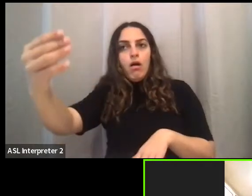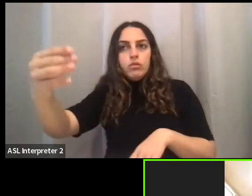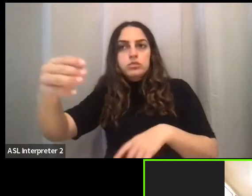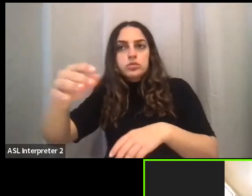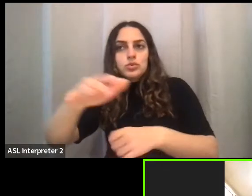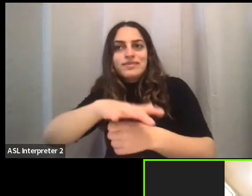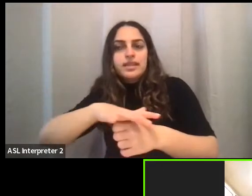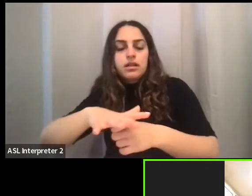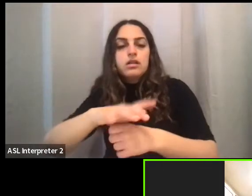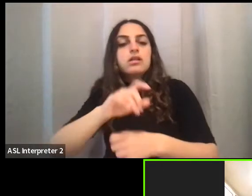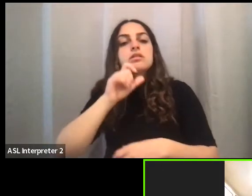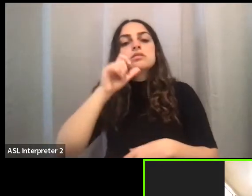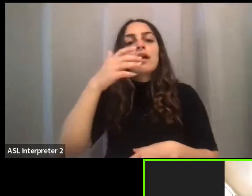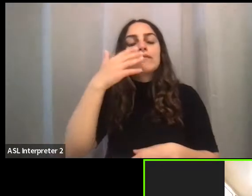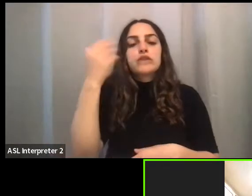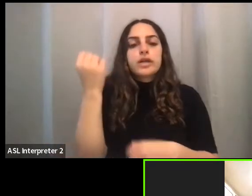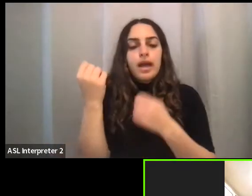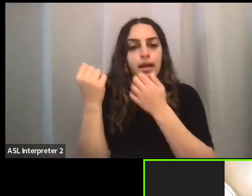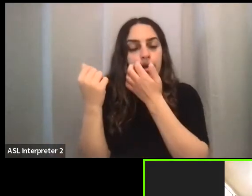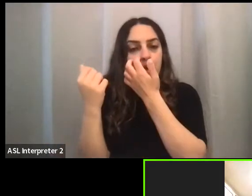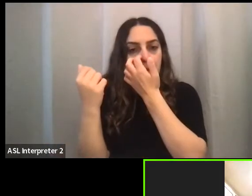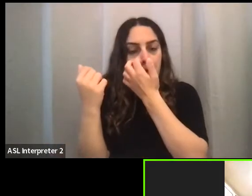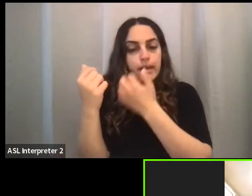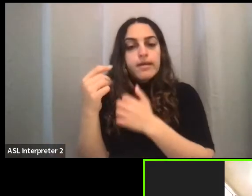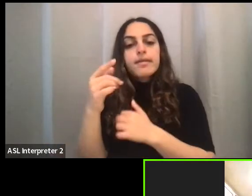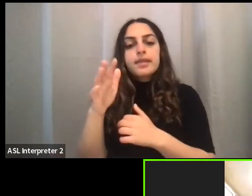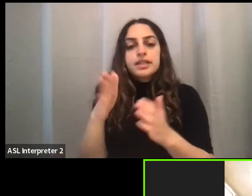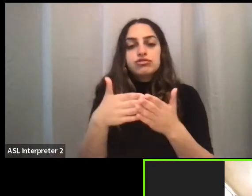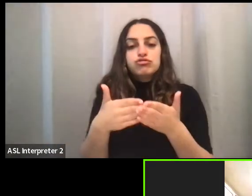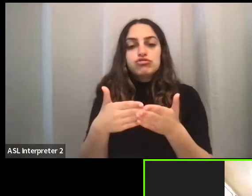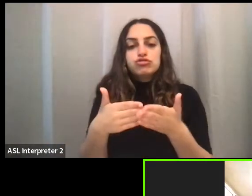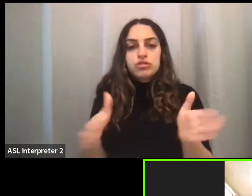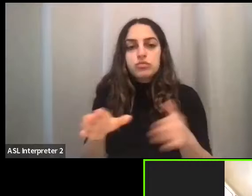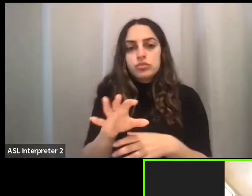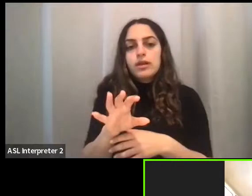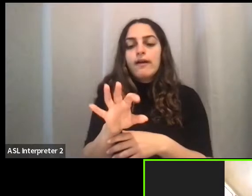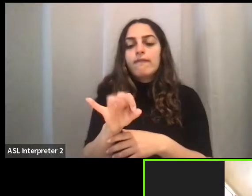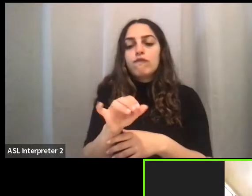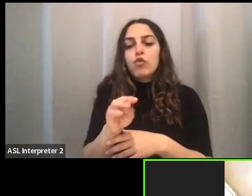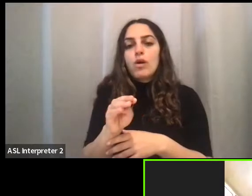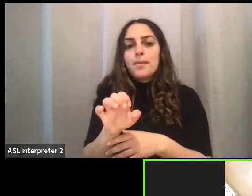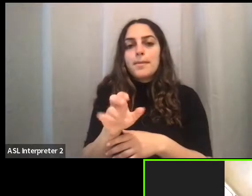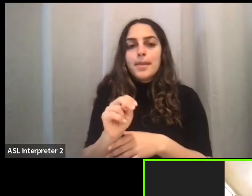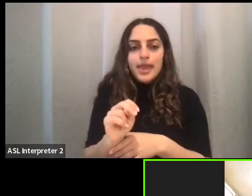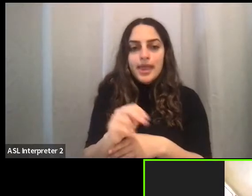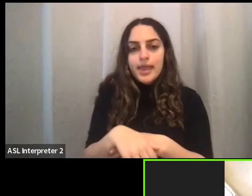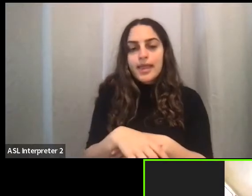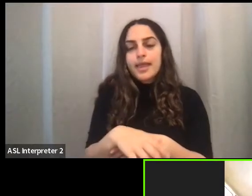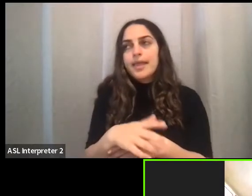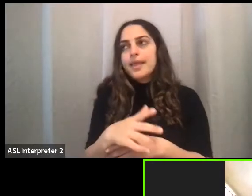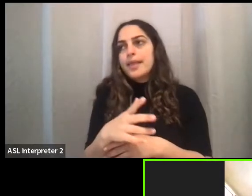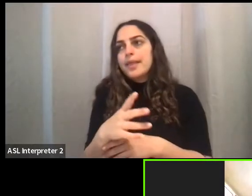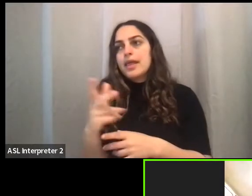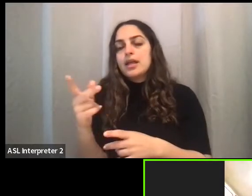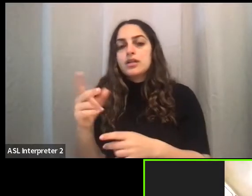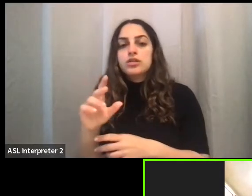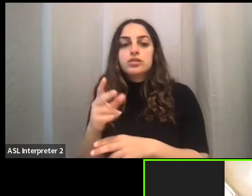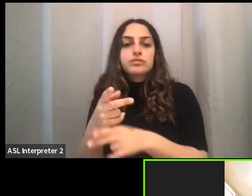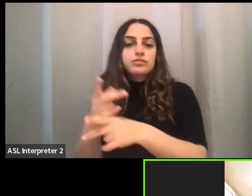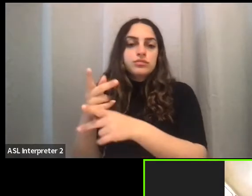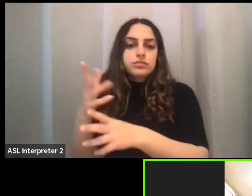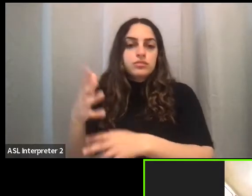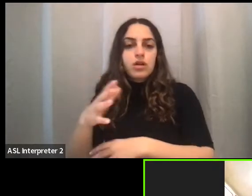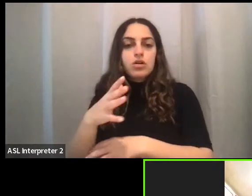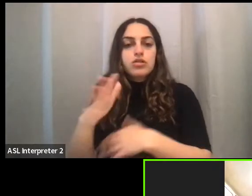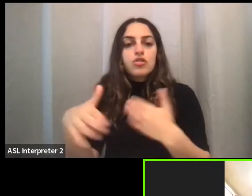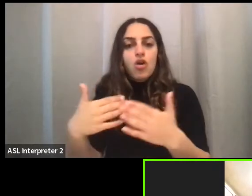forget inside of the field the the general foreman the foremans the superintendents are all union